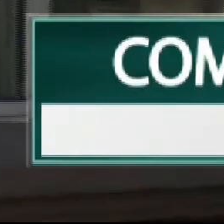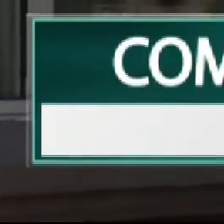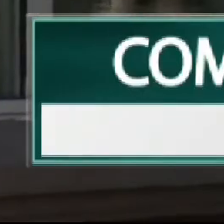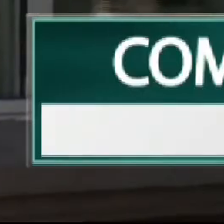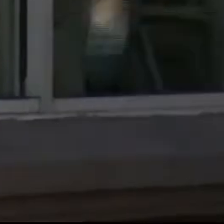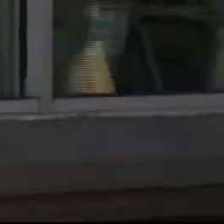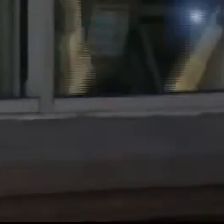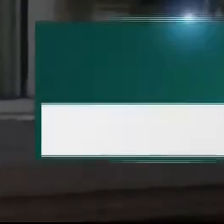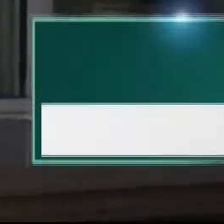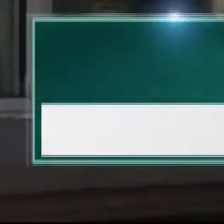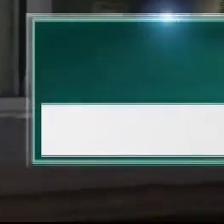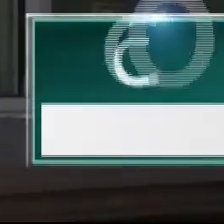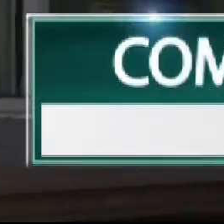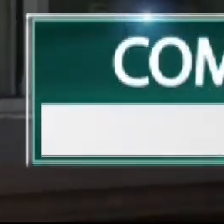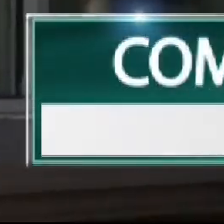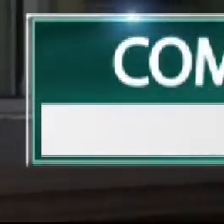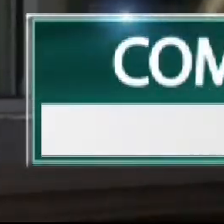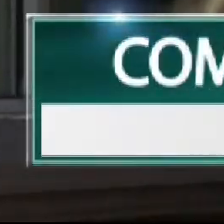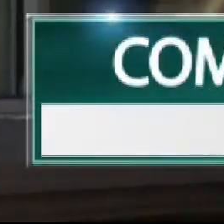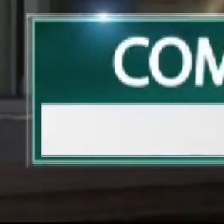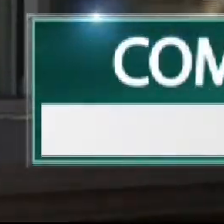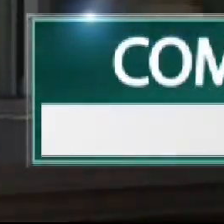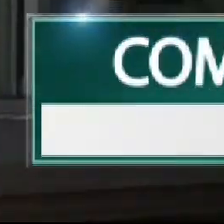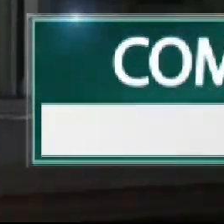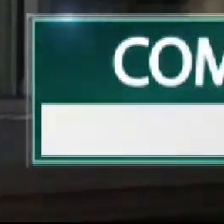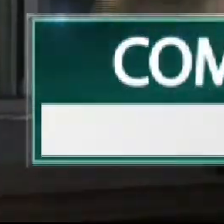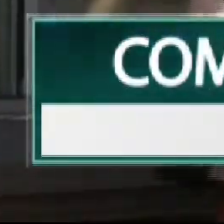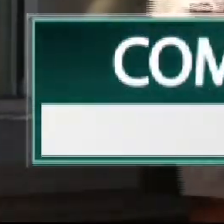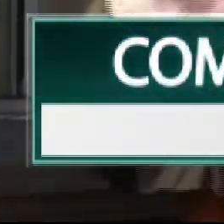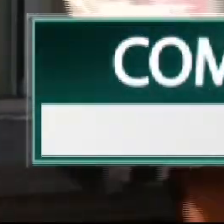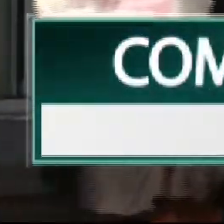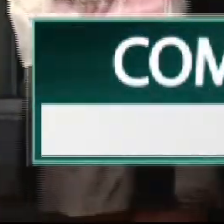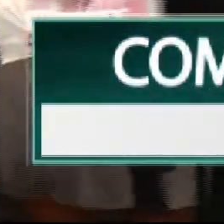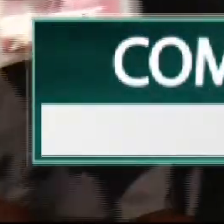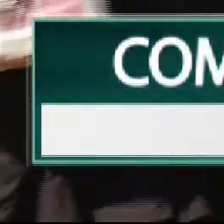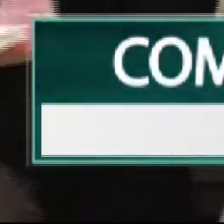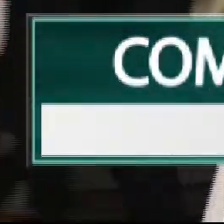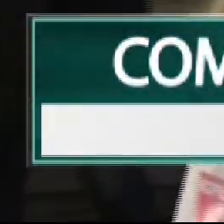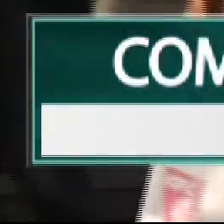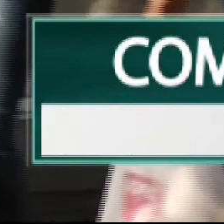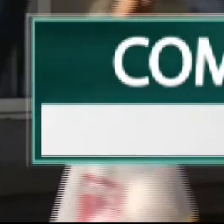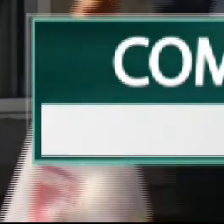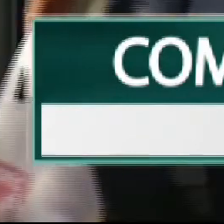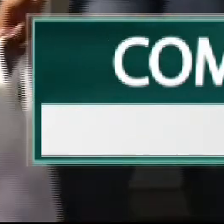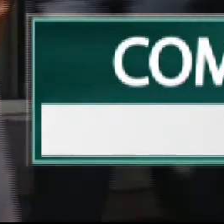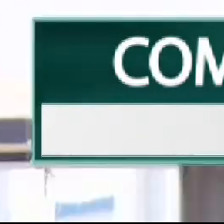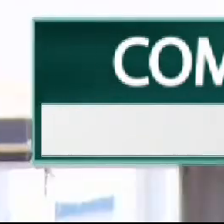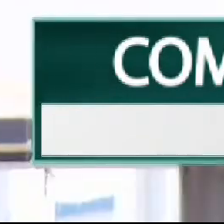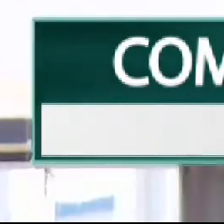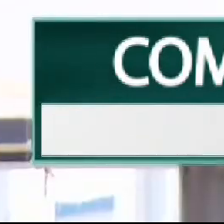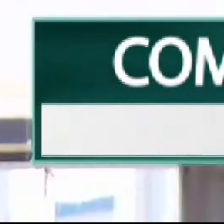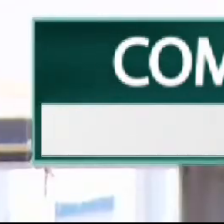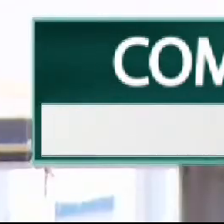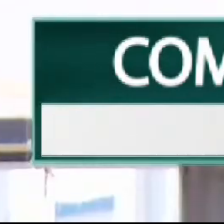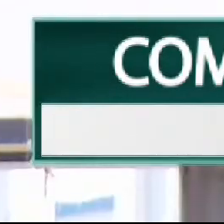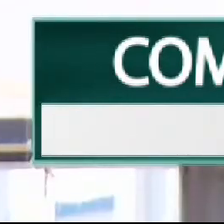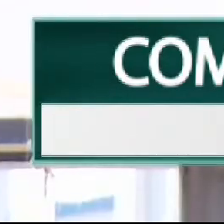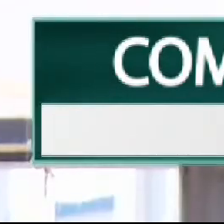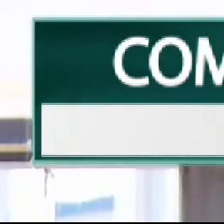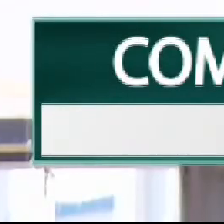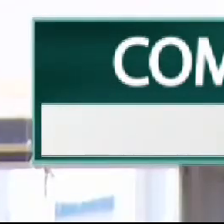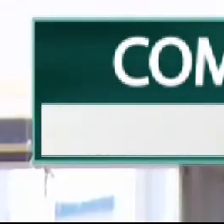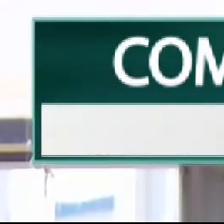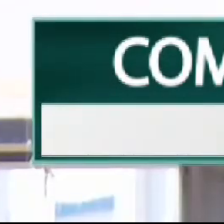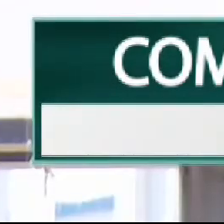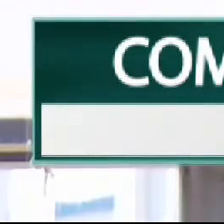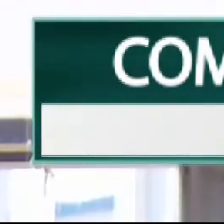And when KFC closes, and what a deal hits the capital. Find out more on The Run on Chicken today. You're watching The Bahamas